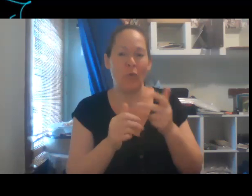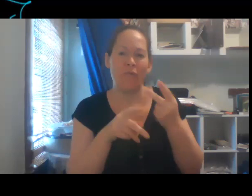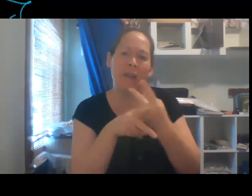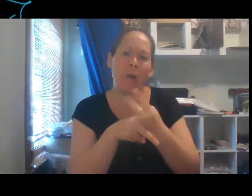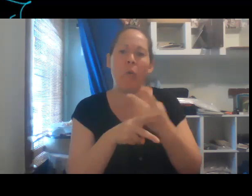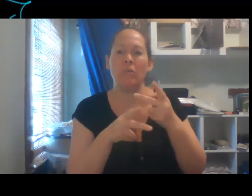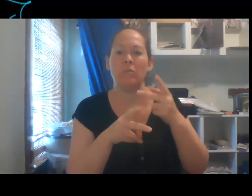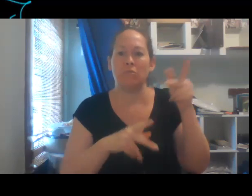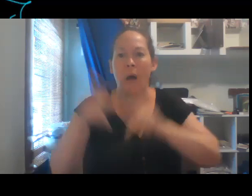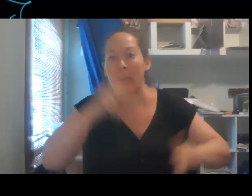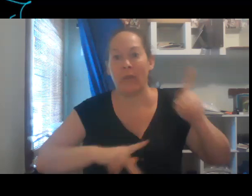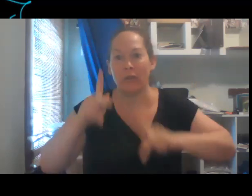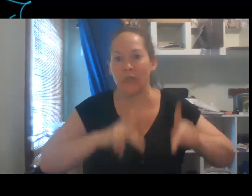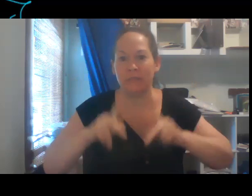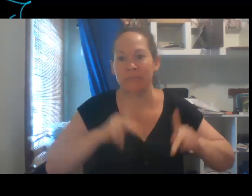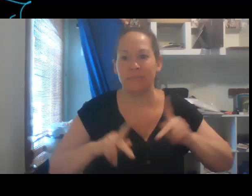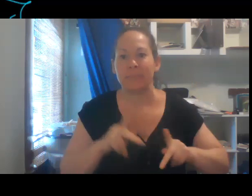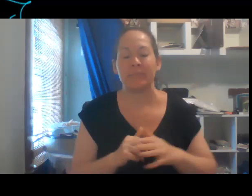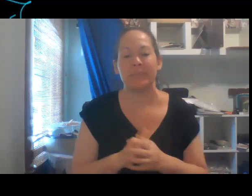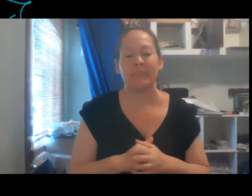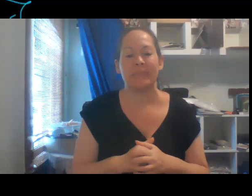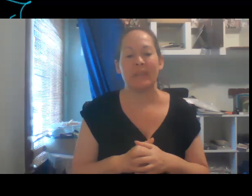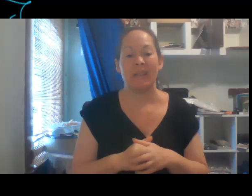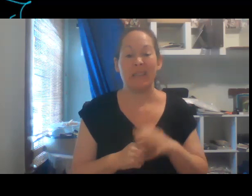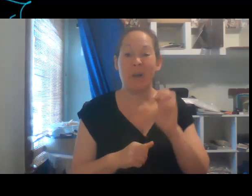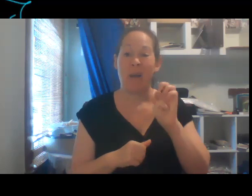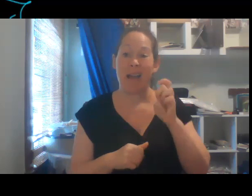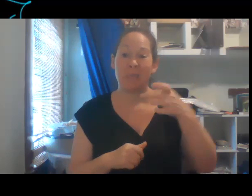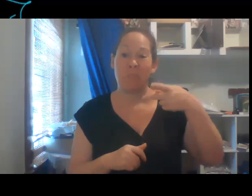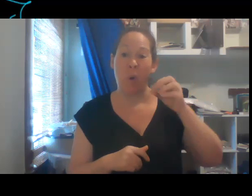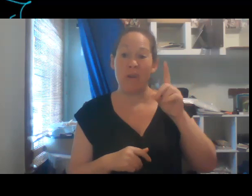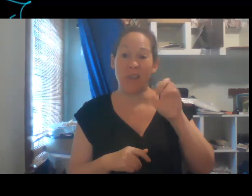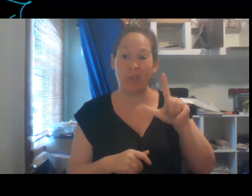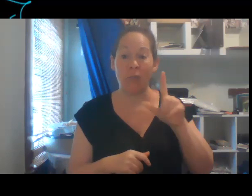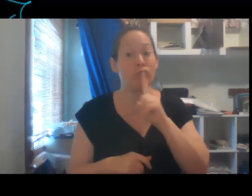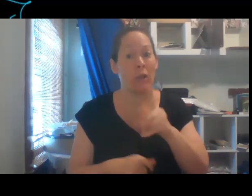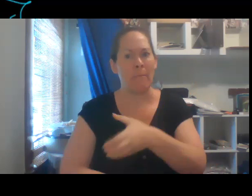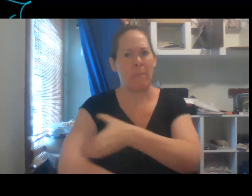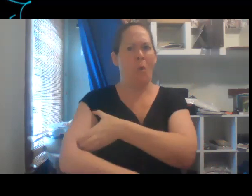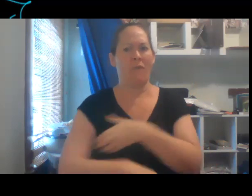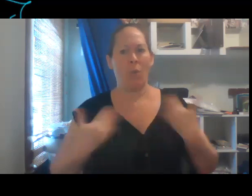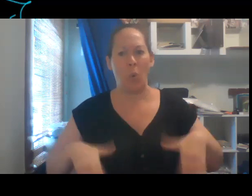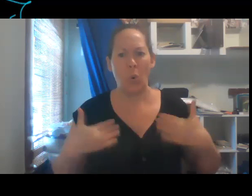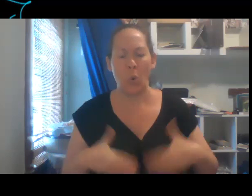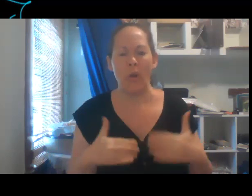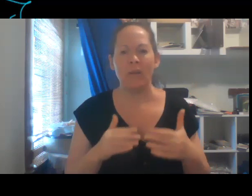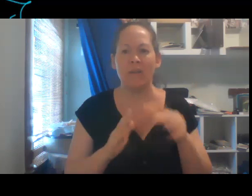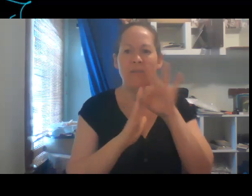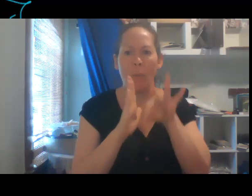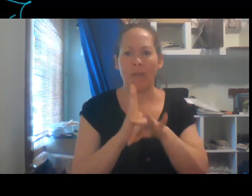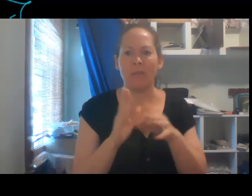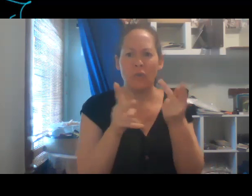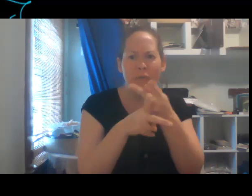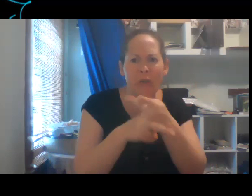modeling. Exponentials are very powerful functions. They're used in a lot of different places, and